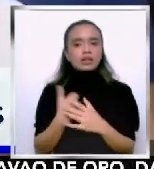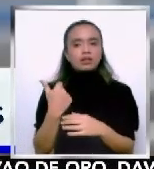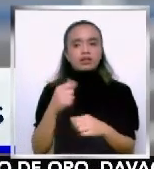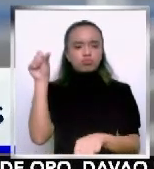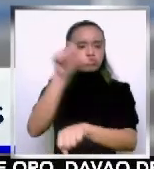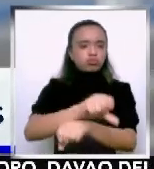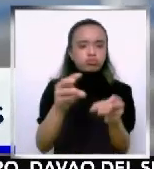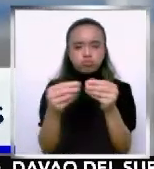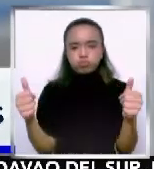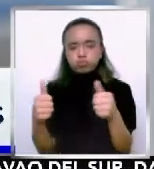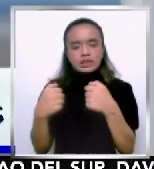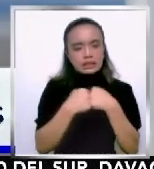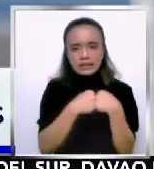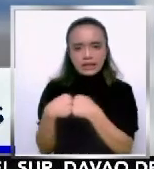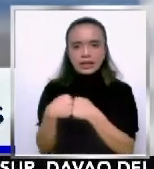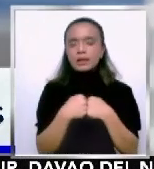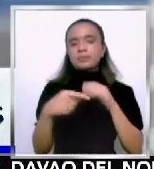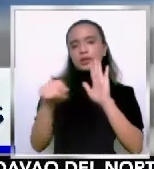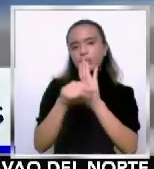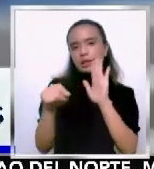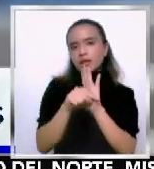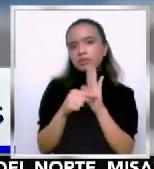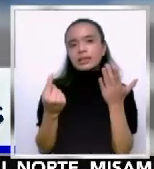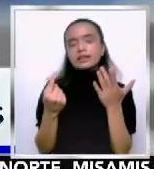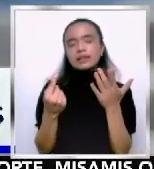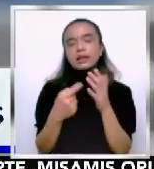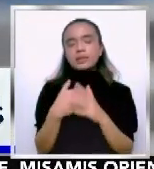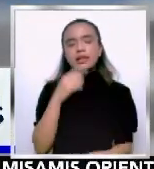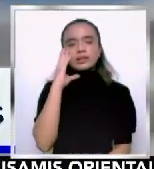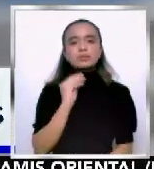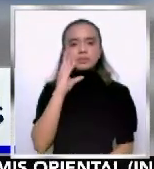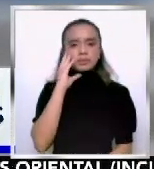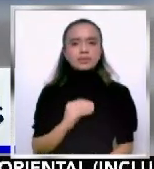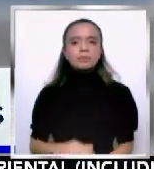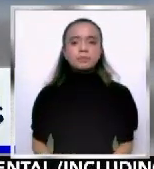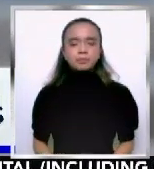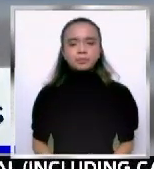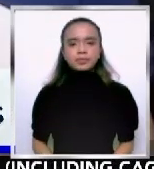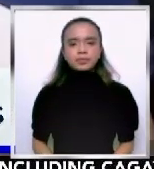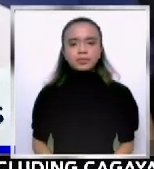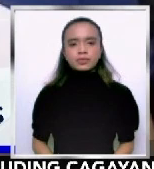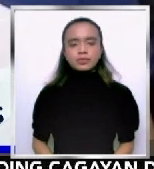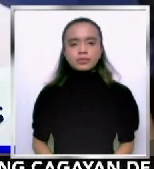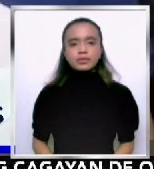negativity that I may go through. I think one of the biggest